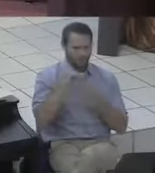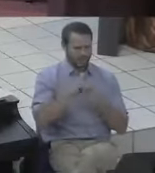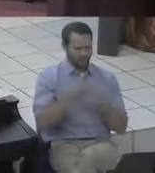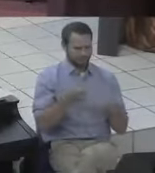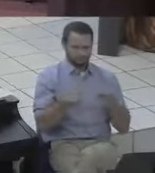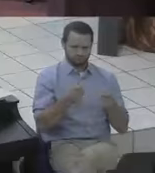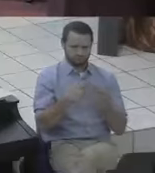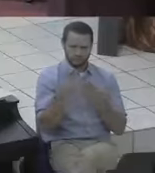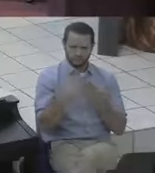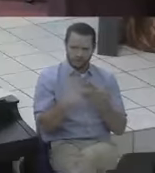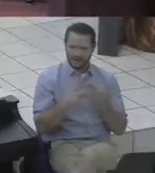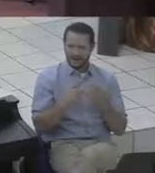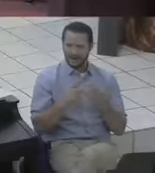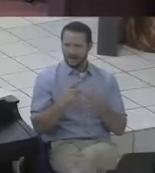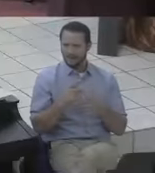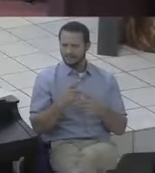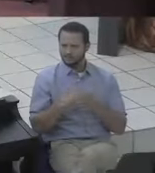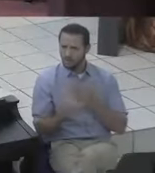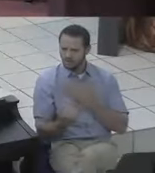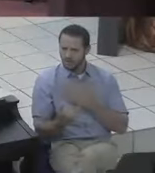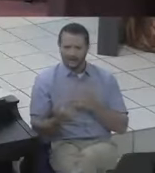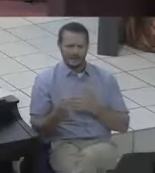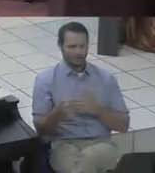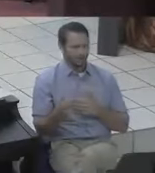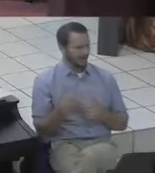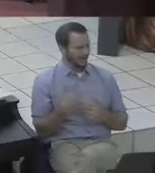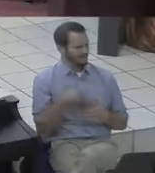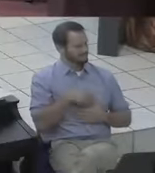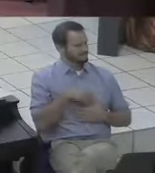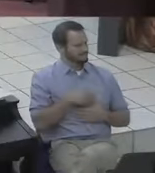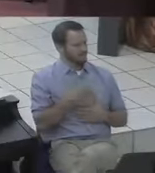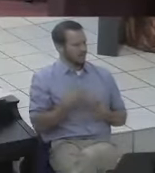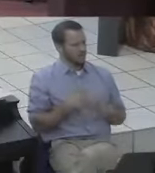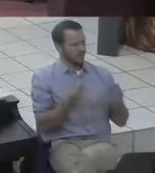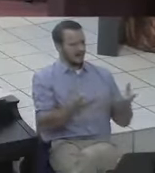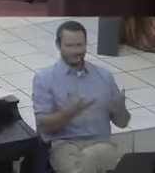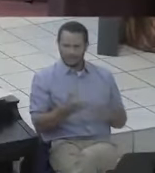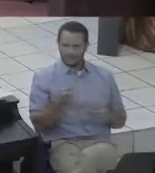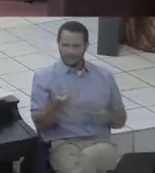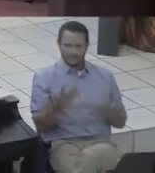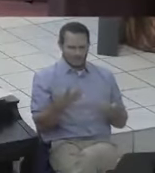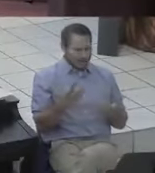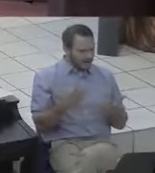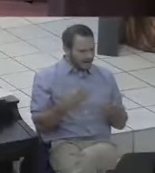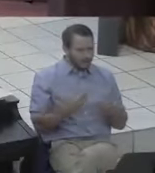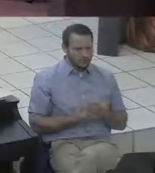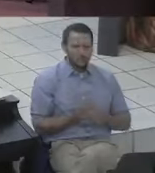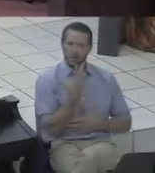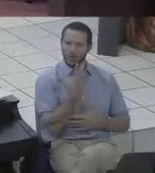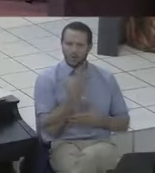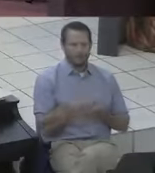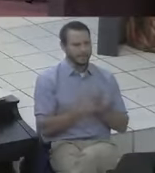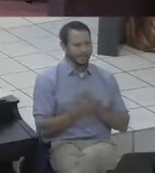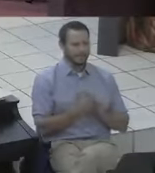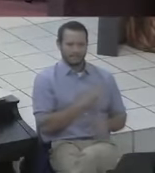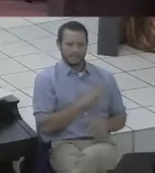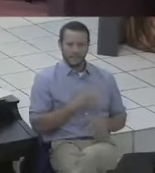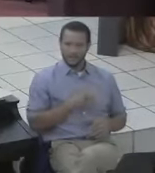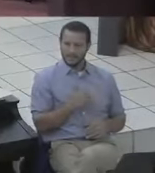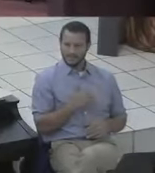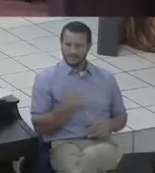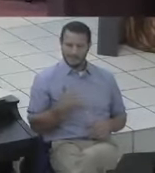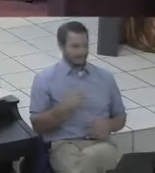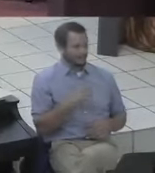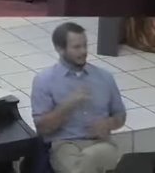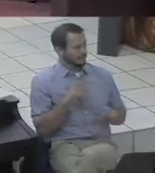management, if you have something to offer that you would like to investigate, becoming a board member. If you would please